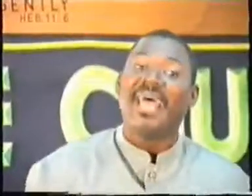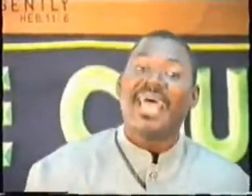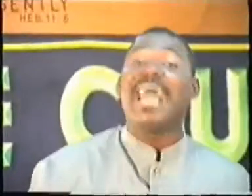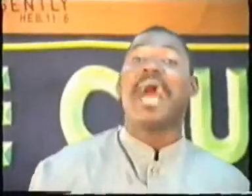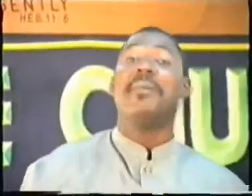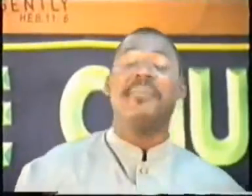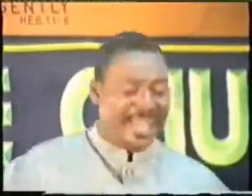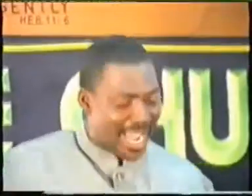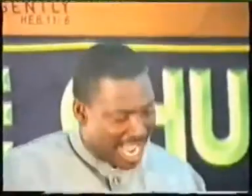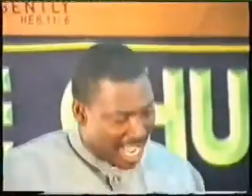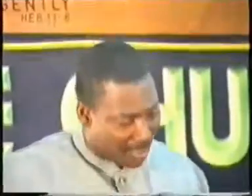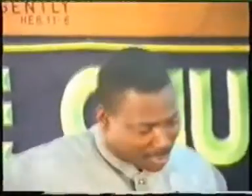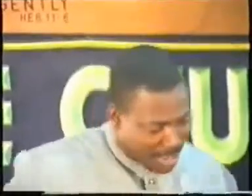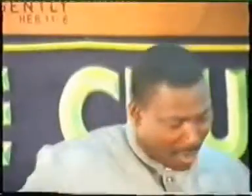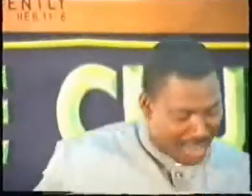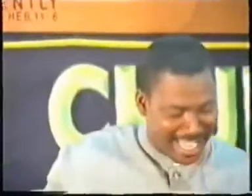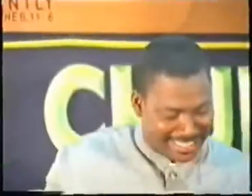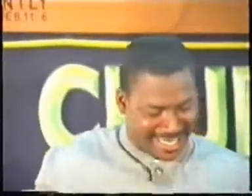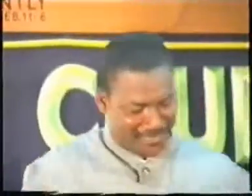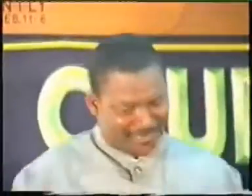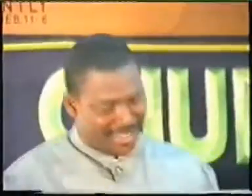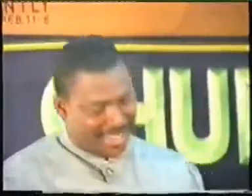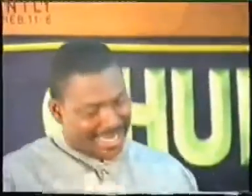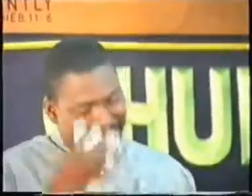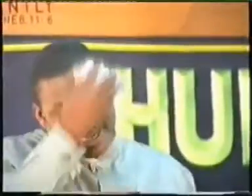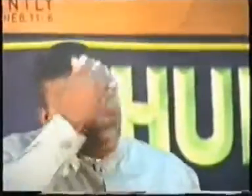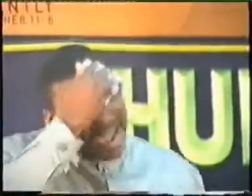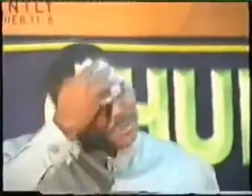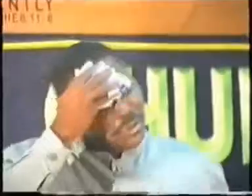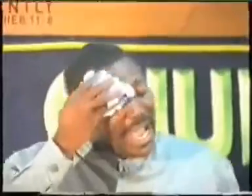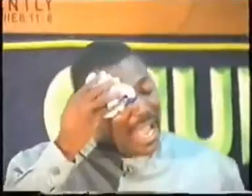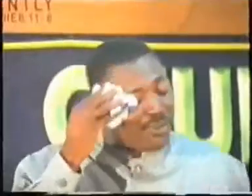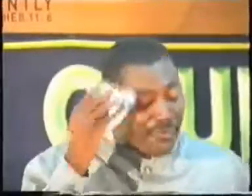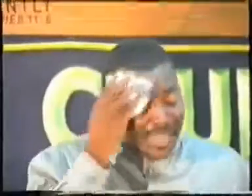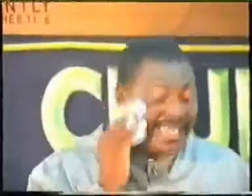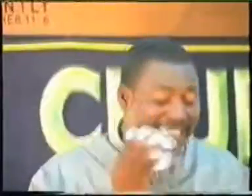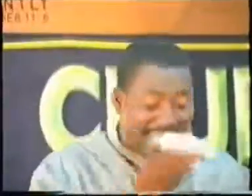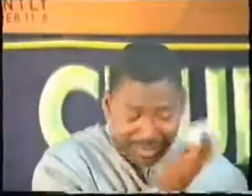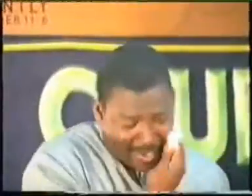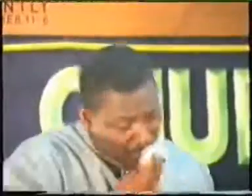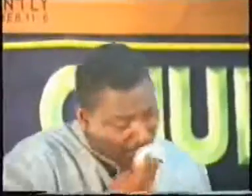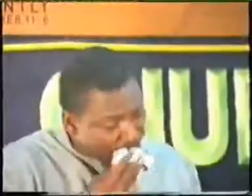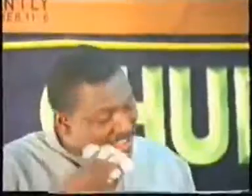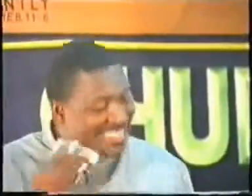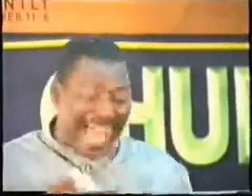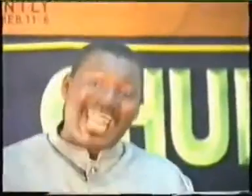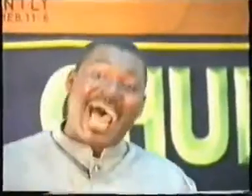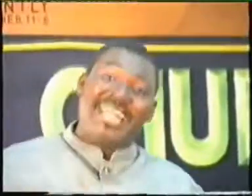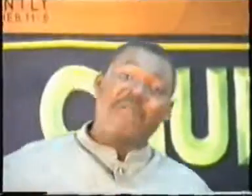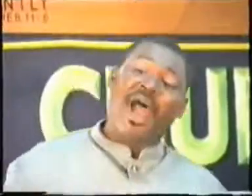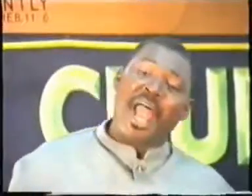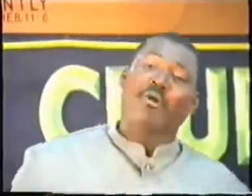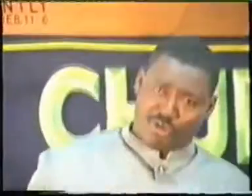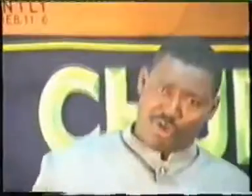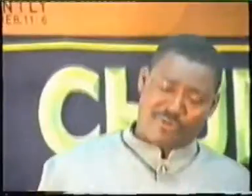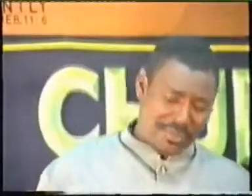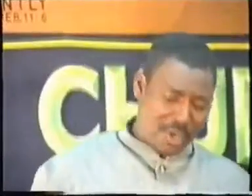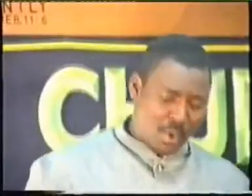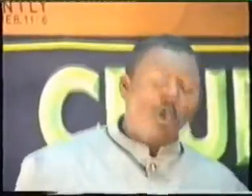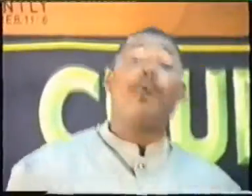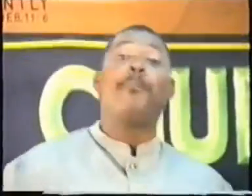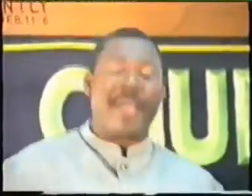mean? And I'd have a brave and an air cross ever if you say. Namina Bible so air 200 Eddie Jansen said, Sana Dano air